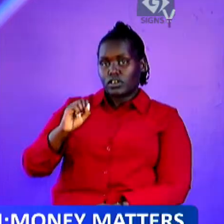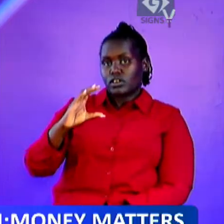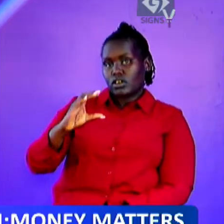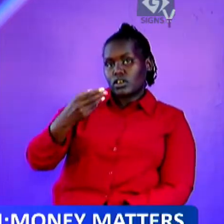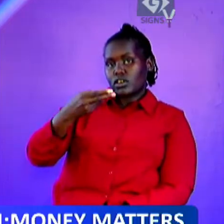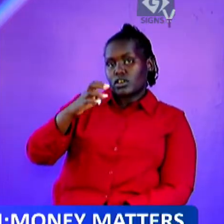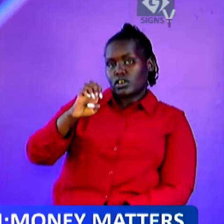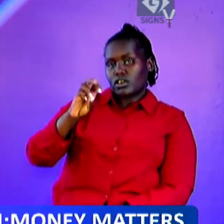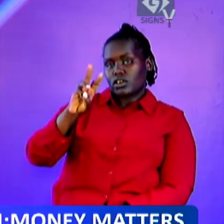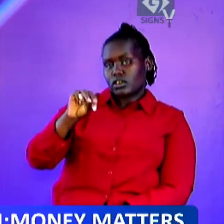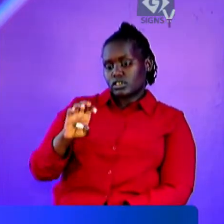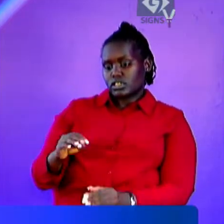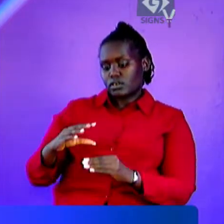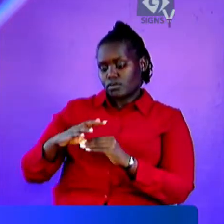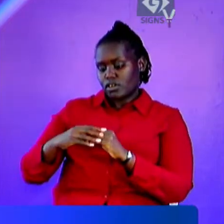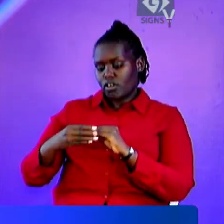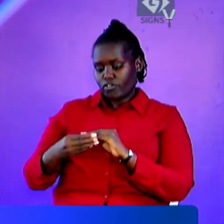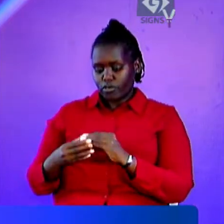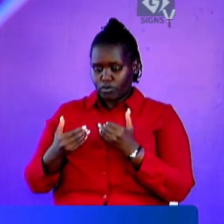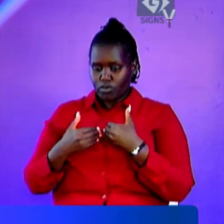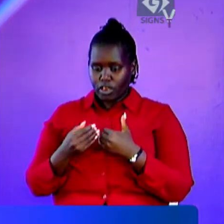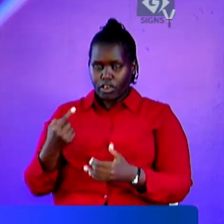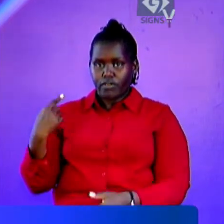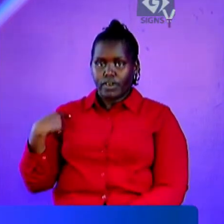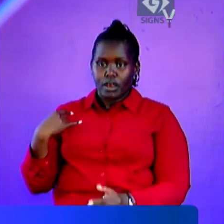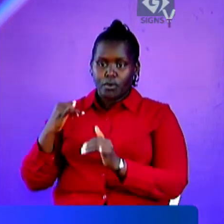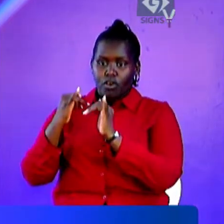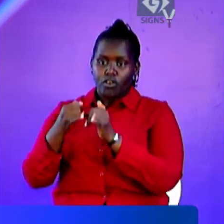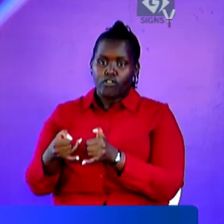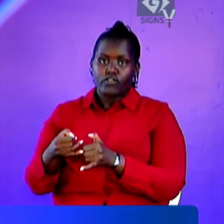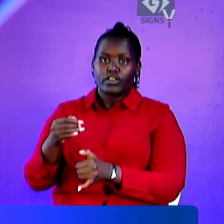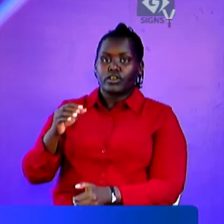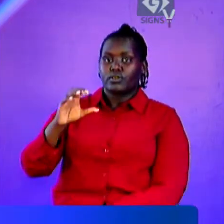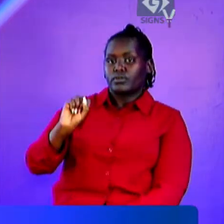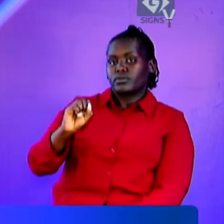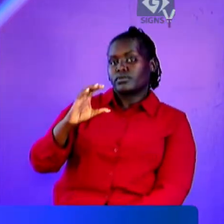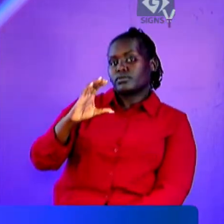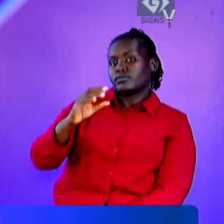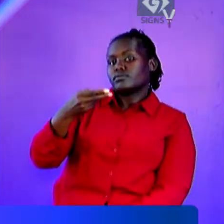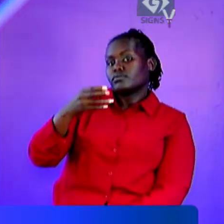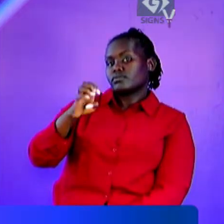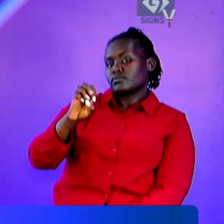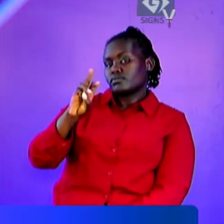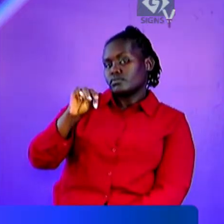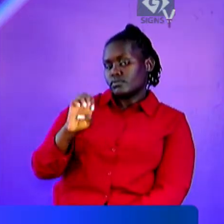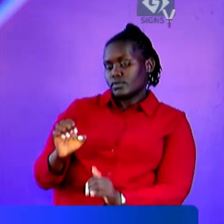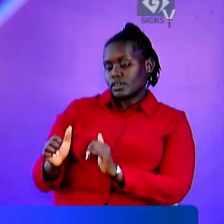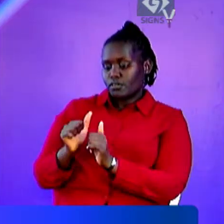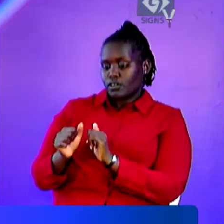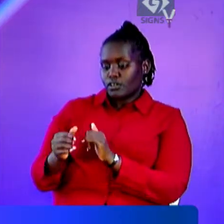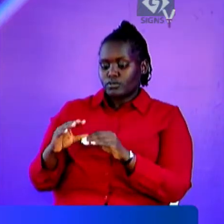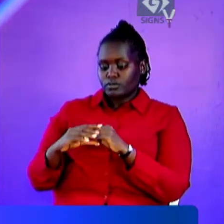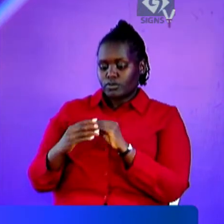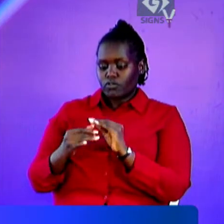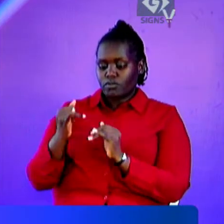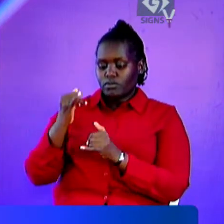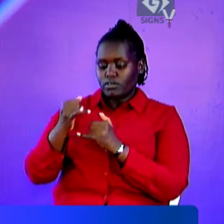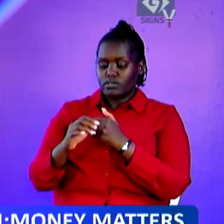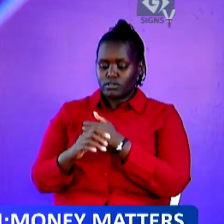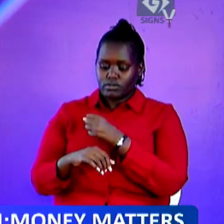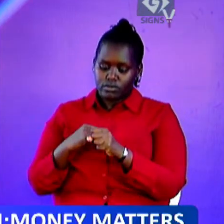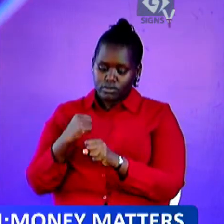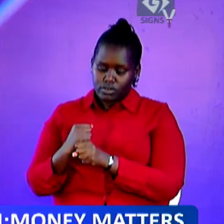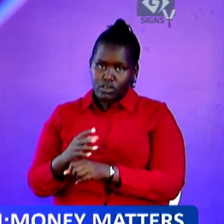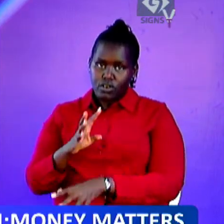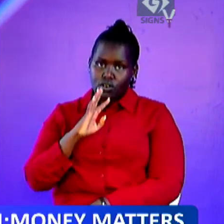opposed to earlier. So we have quite a number of new schemes that have been formed in the last couple of years. Yeah.